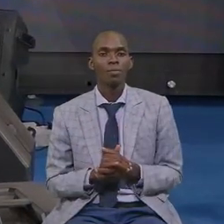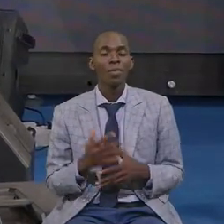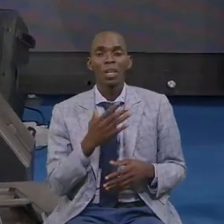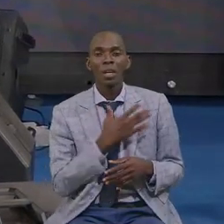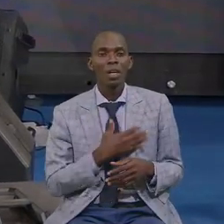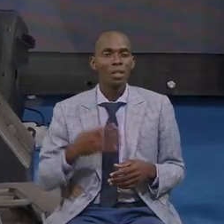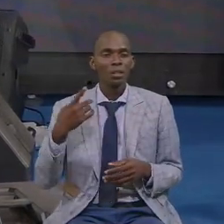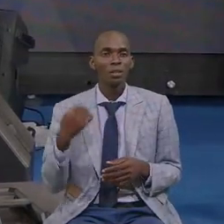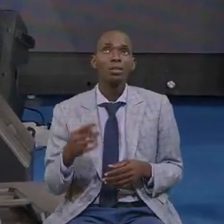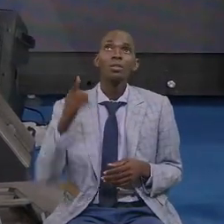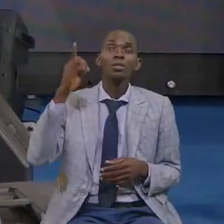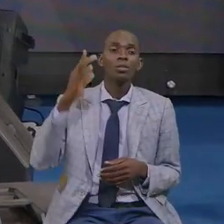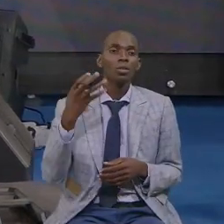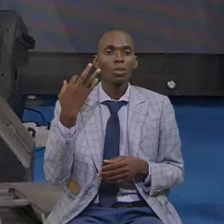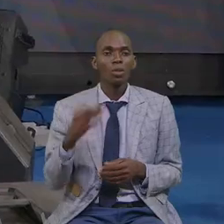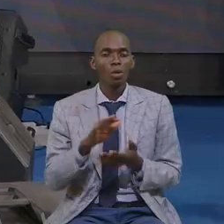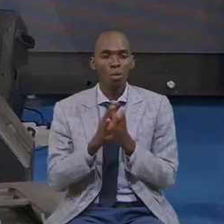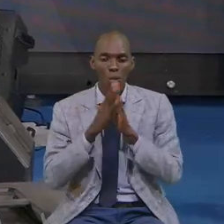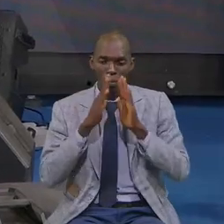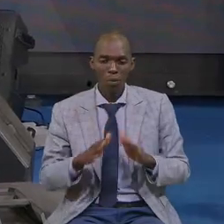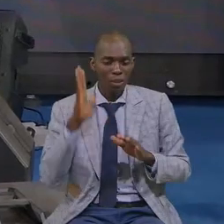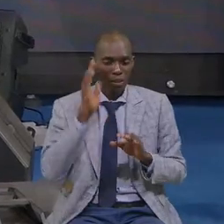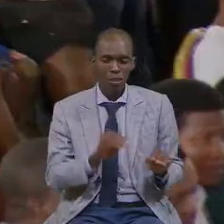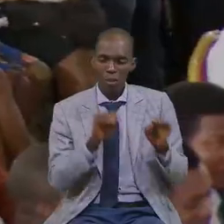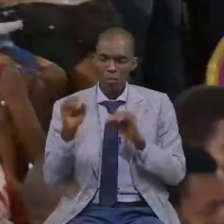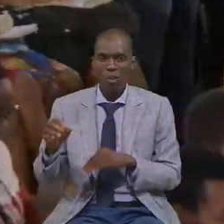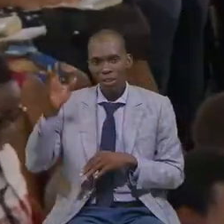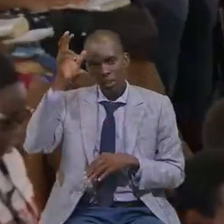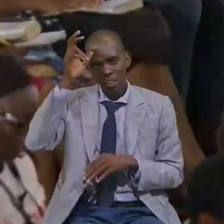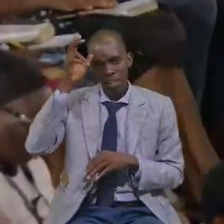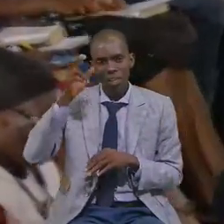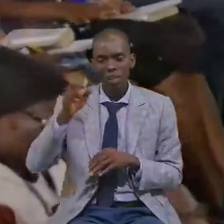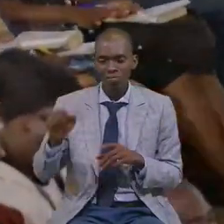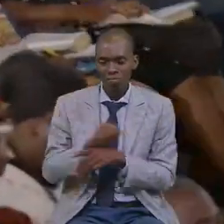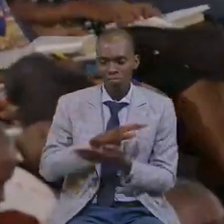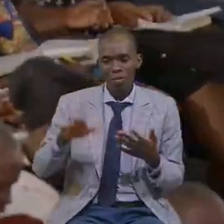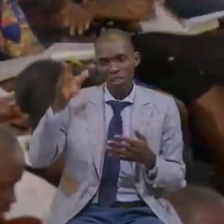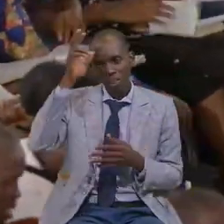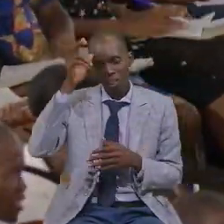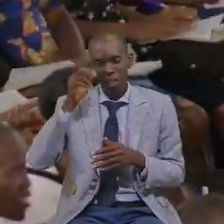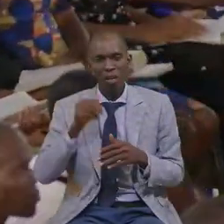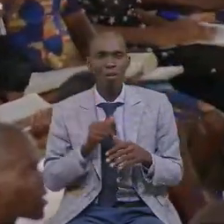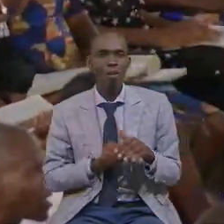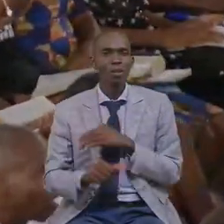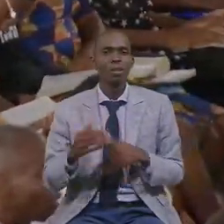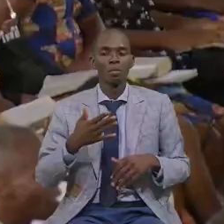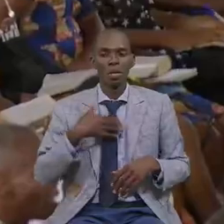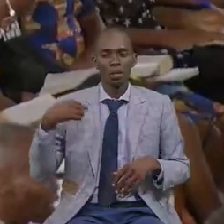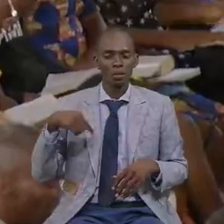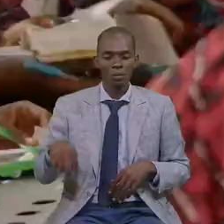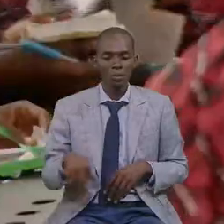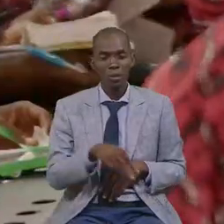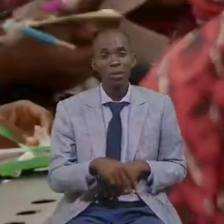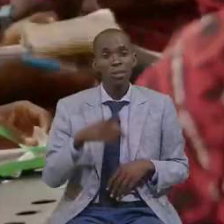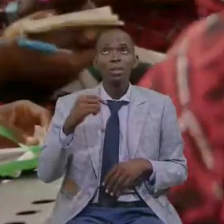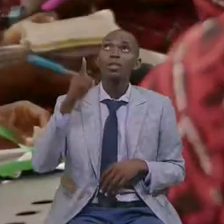of peace shall bruise Satan. And the God of power shall bruise